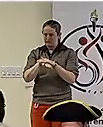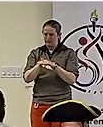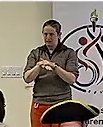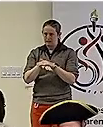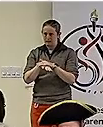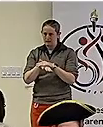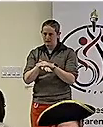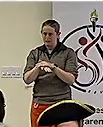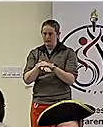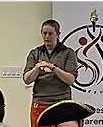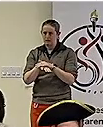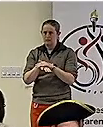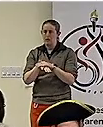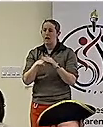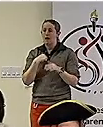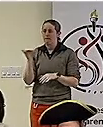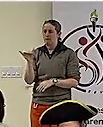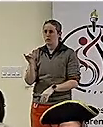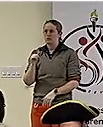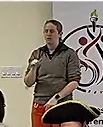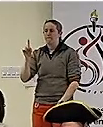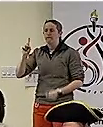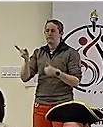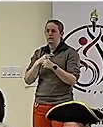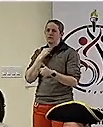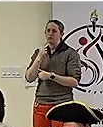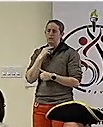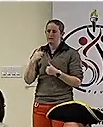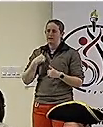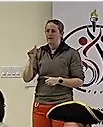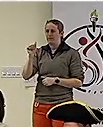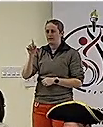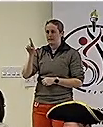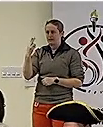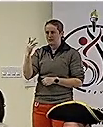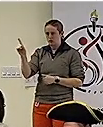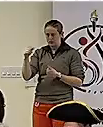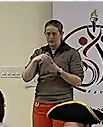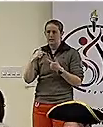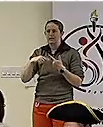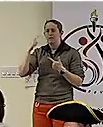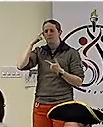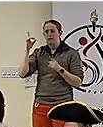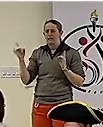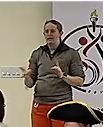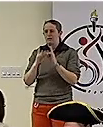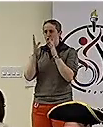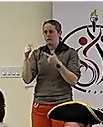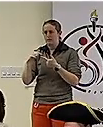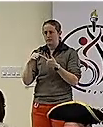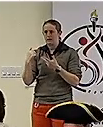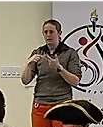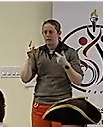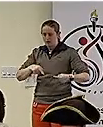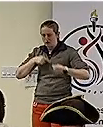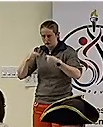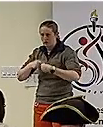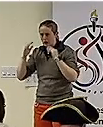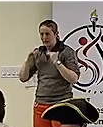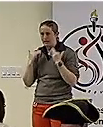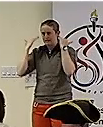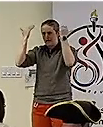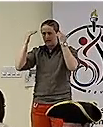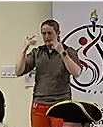also first voice. Been diagnosed with ADHD, I have a brain injury, and I also struggle with anxiety and